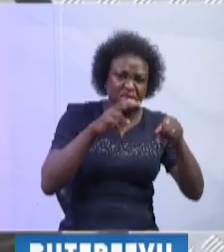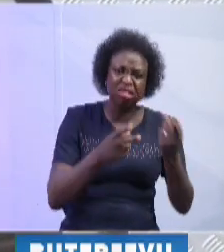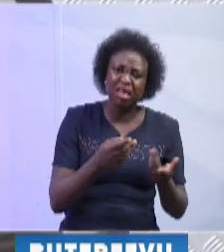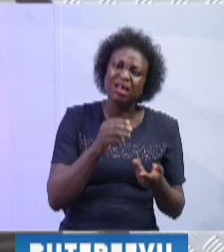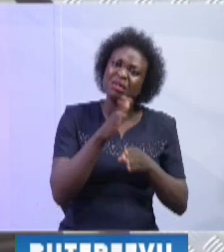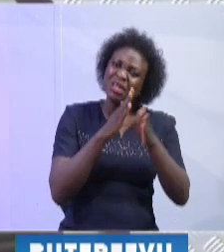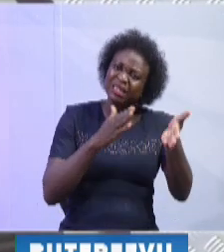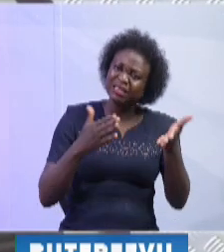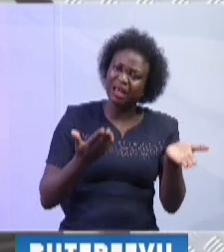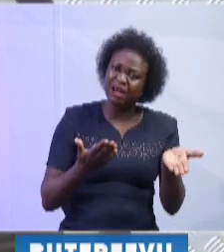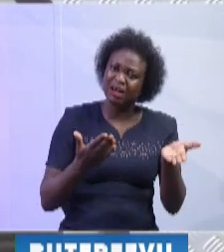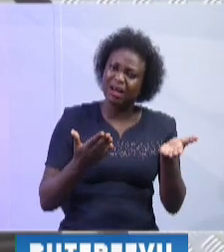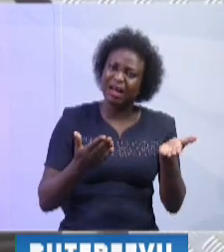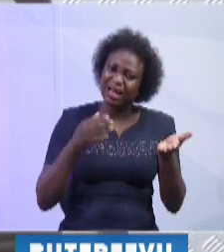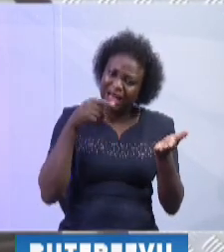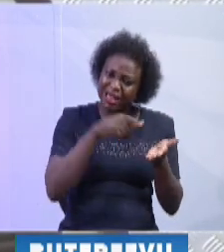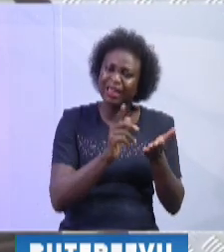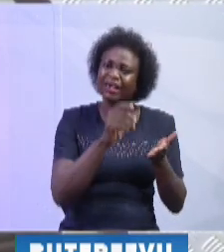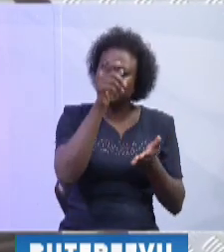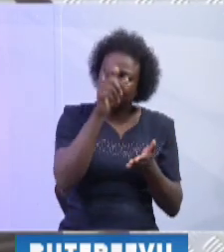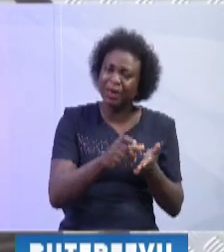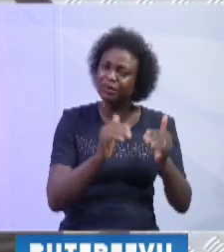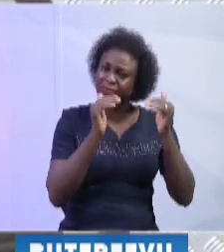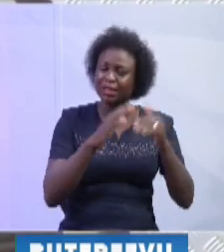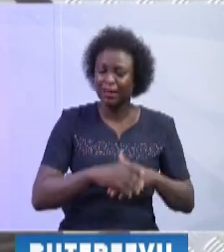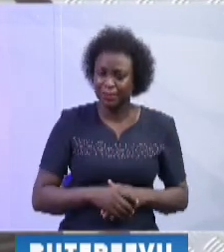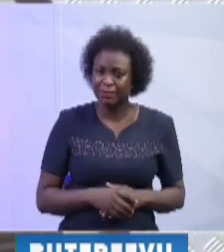that Msenero is a decorated person?